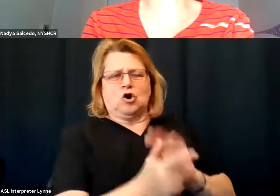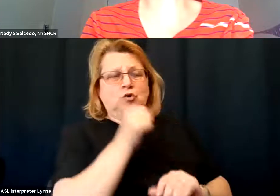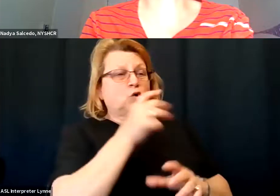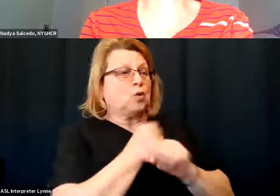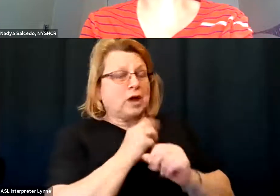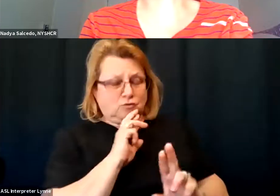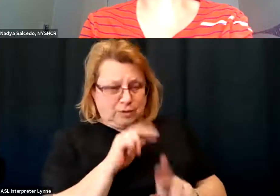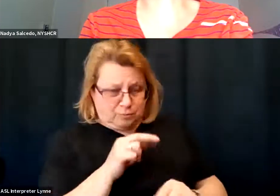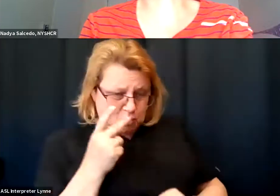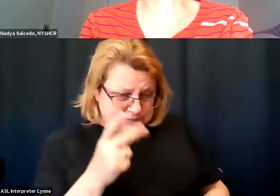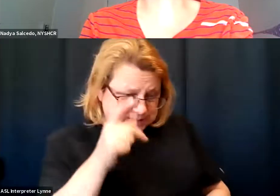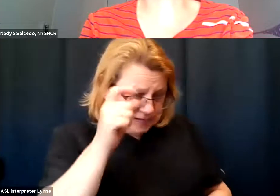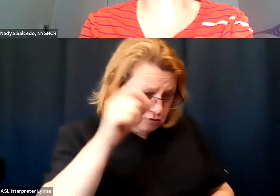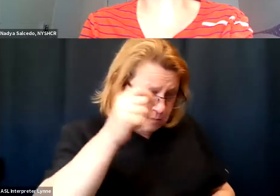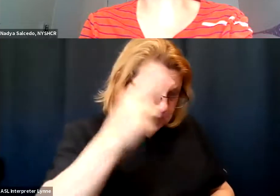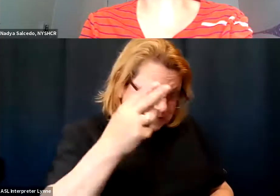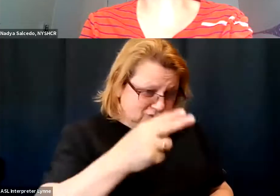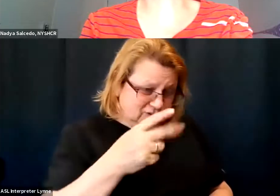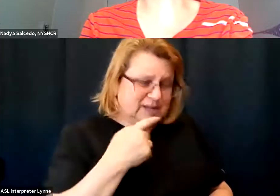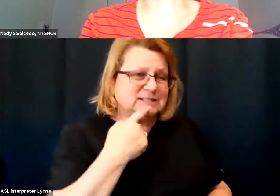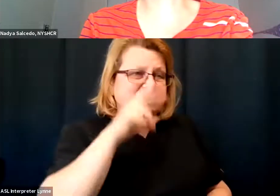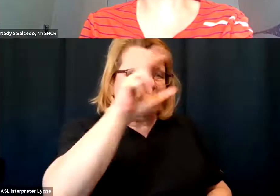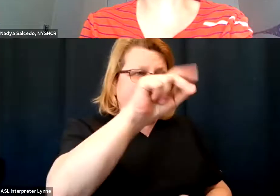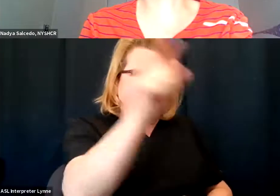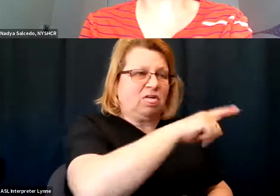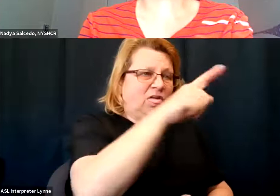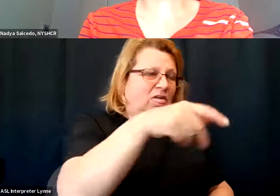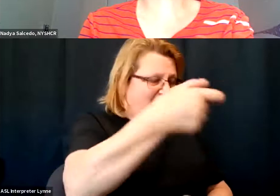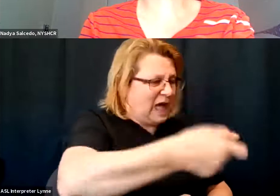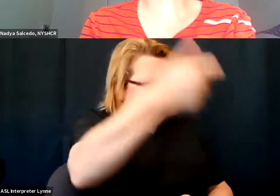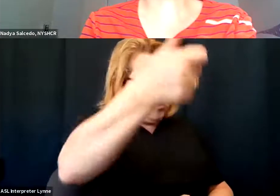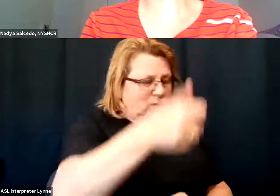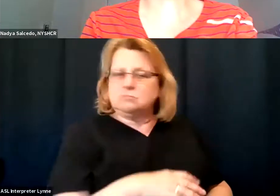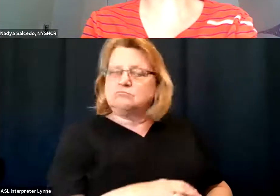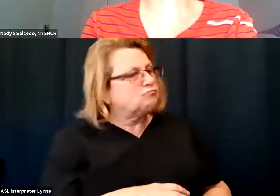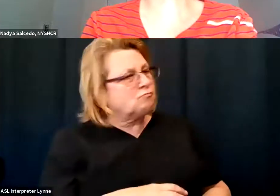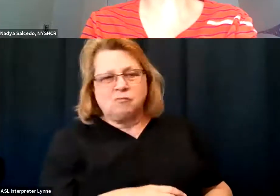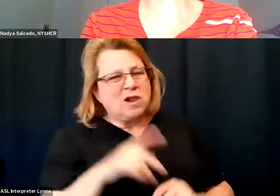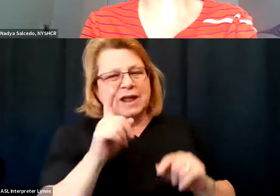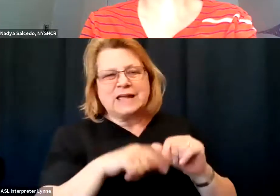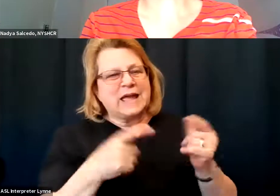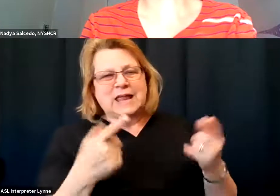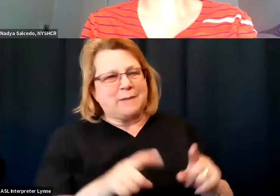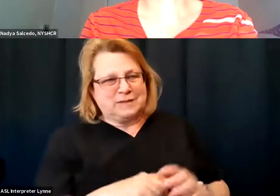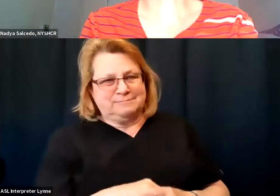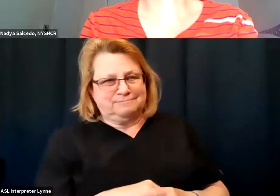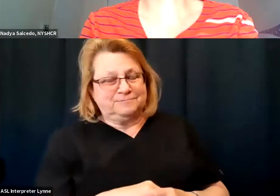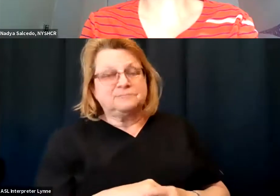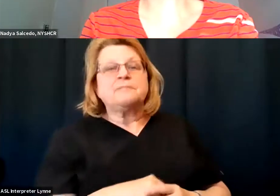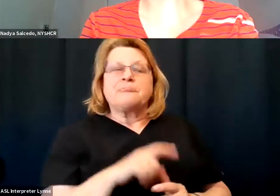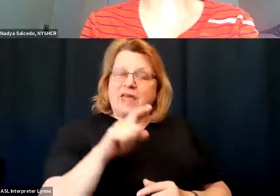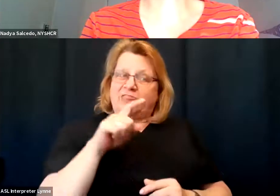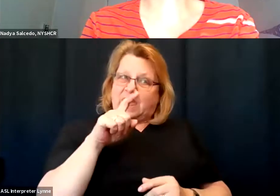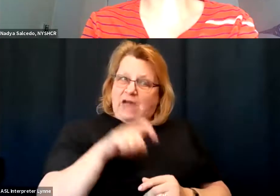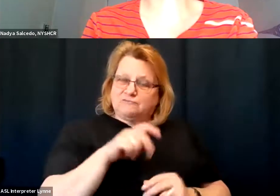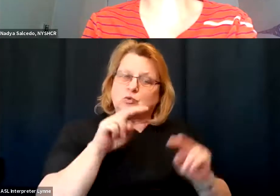a criminal history or justice involvement history and say, okay, they're out. That can't happen. They have to look into